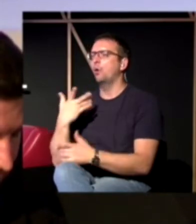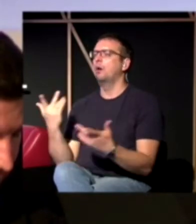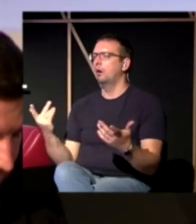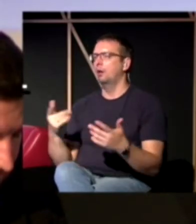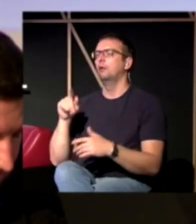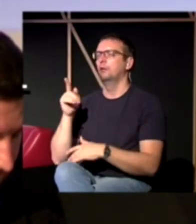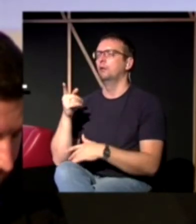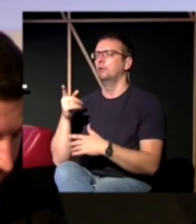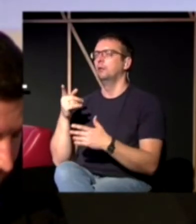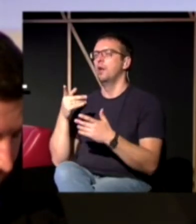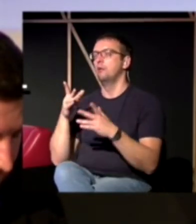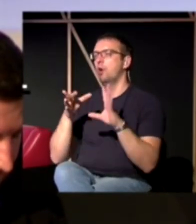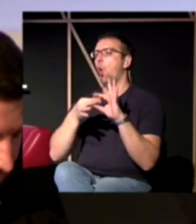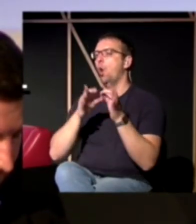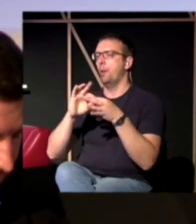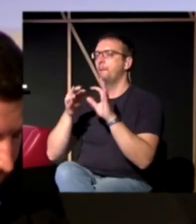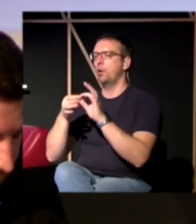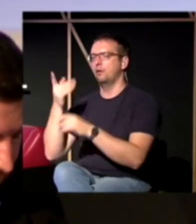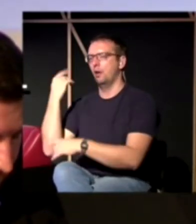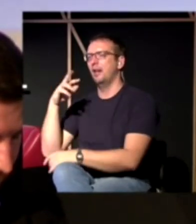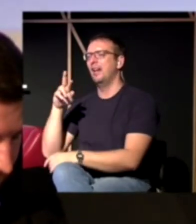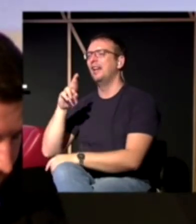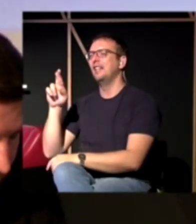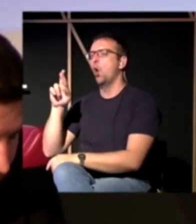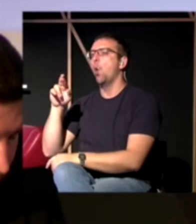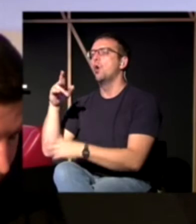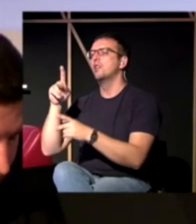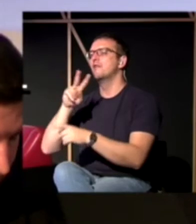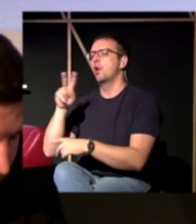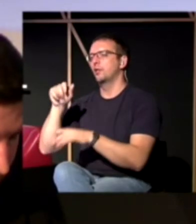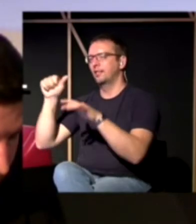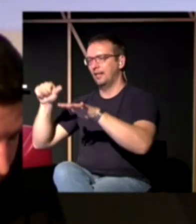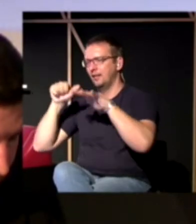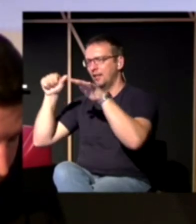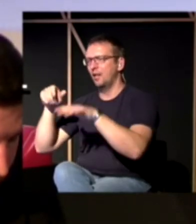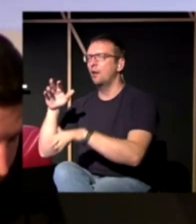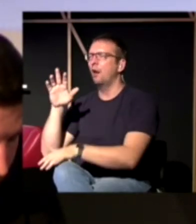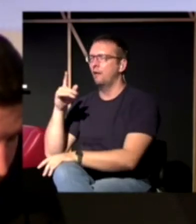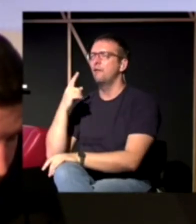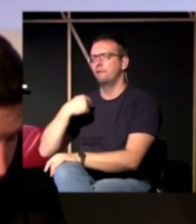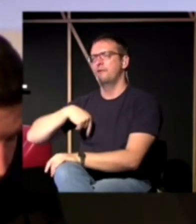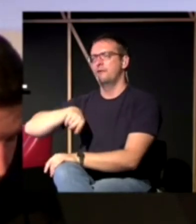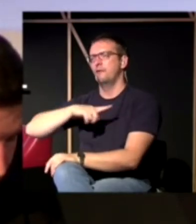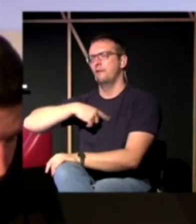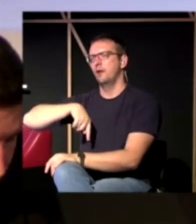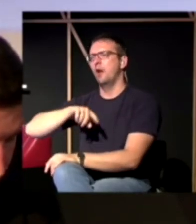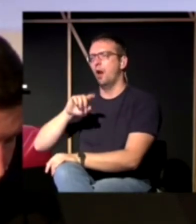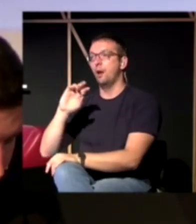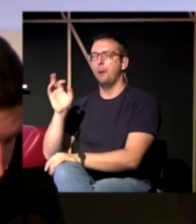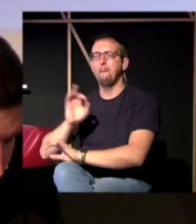in 2016. They are best our promoters, not only for people